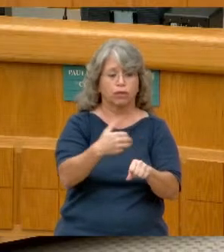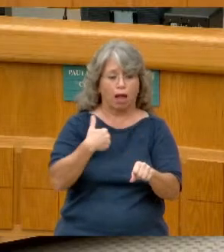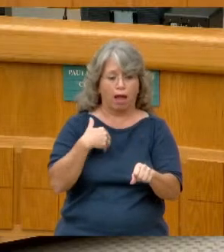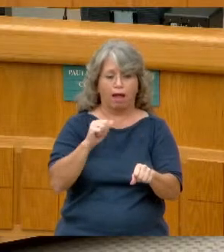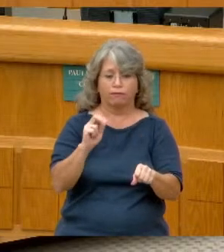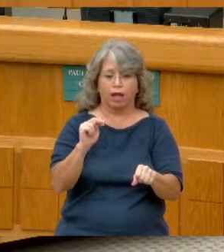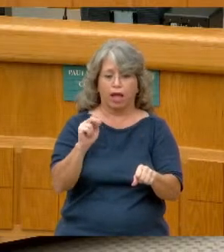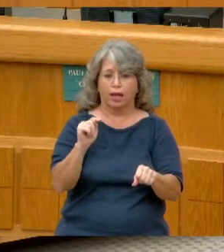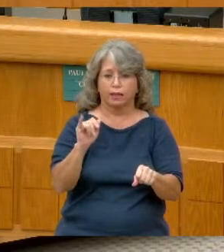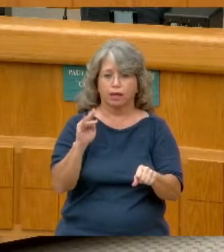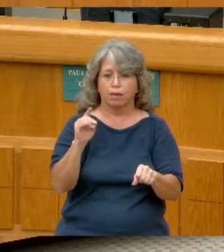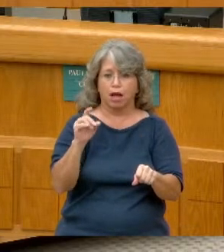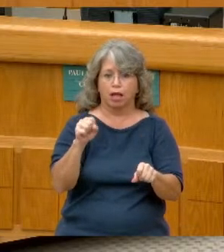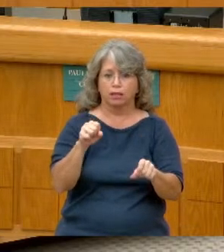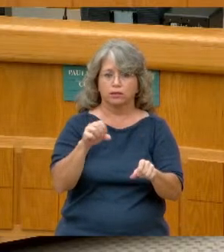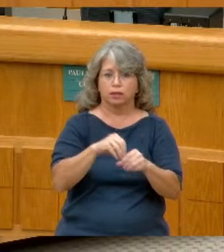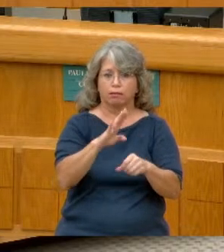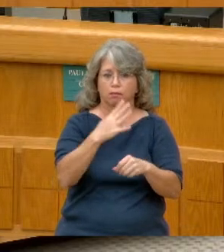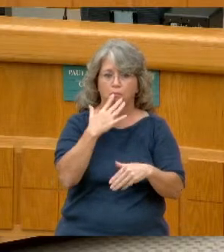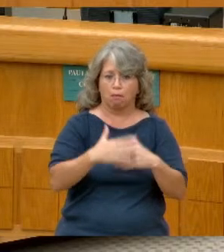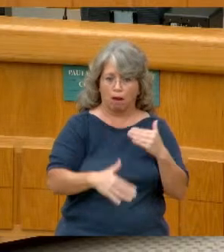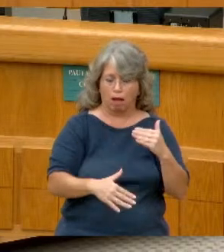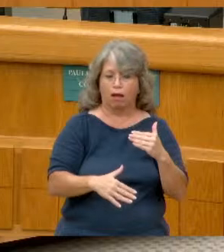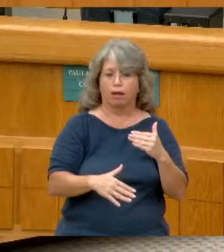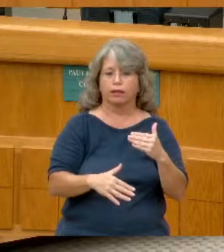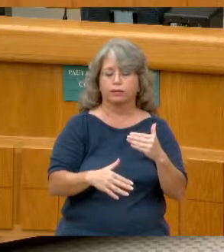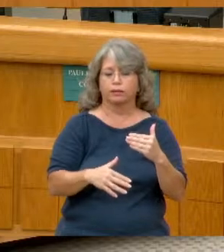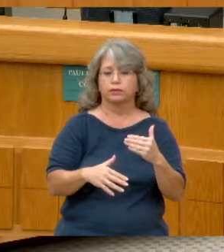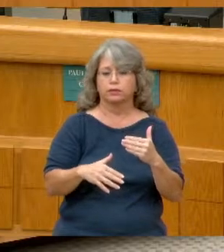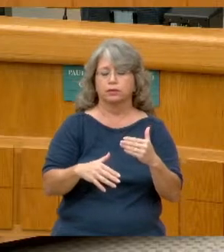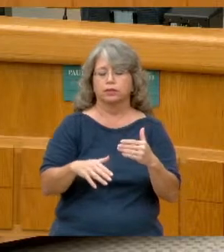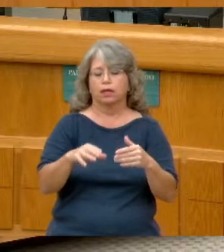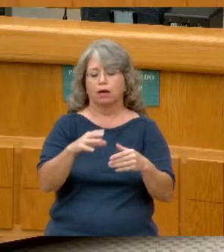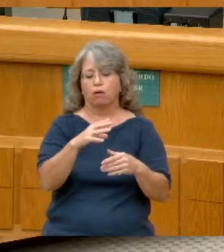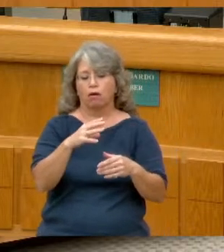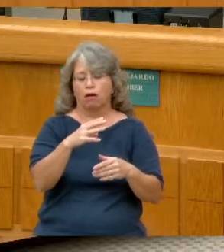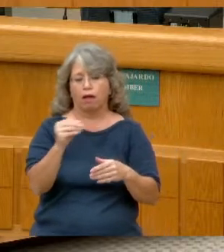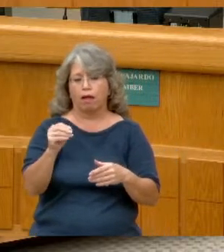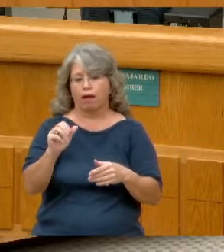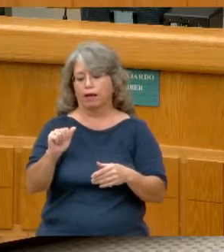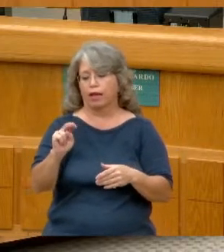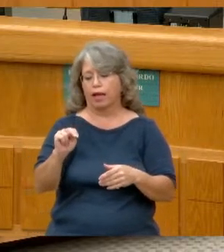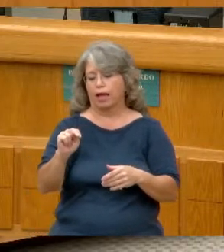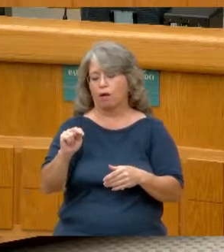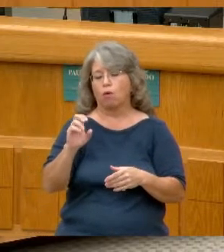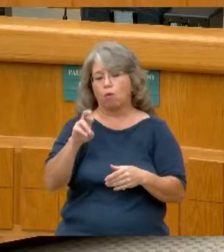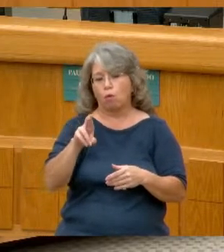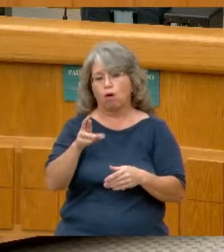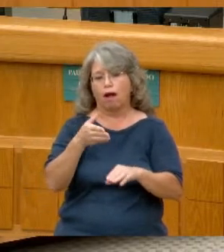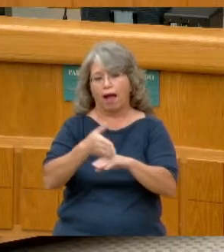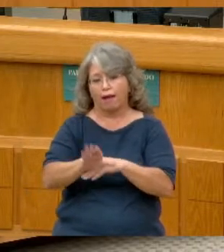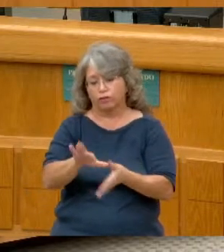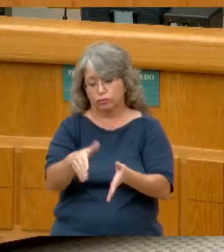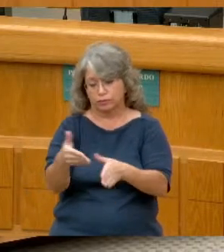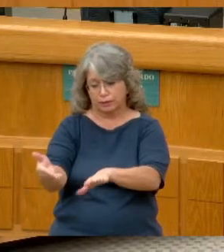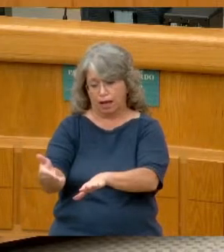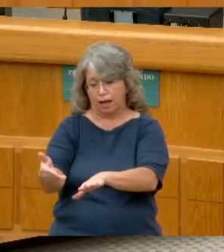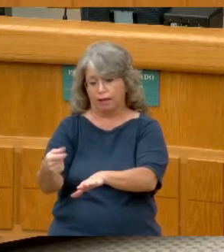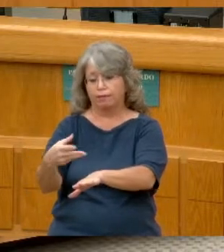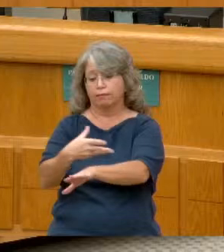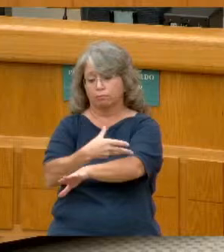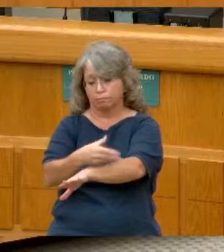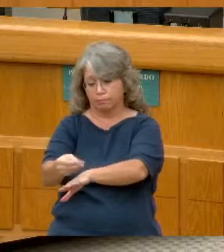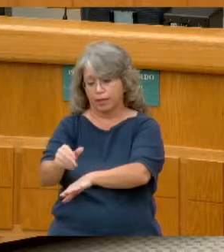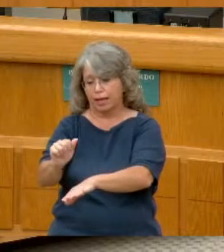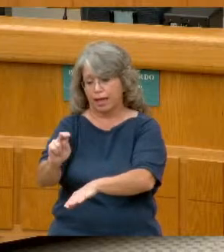A suspect is also a positive antigen test post-mortem. So now we have 3 case